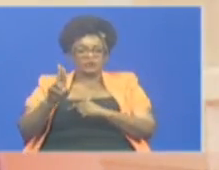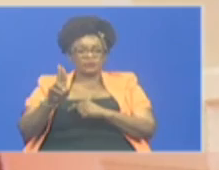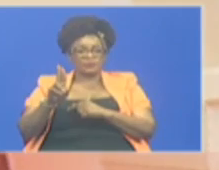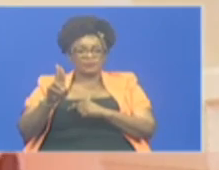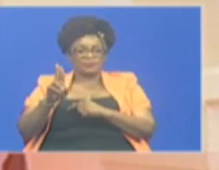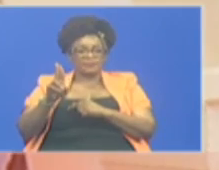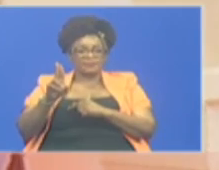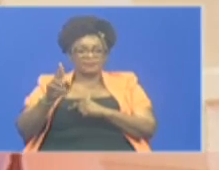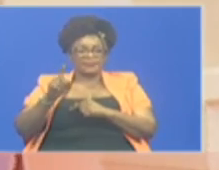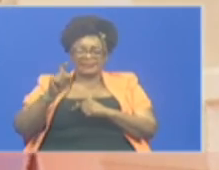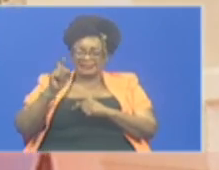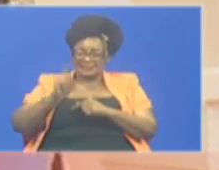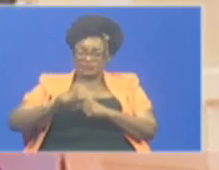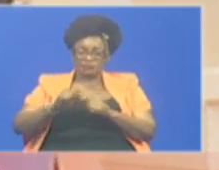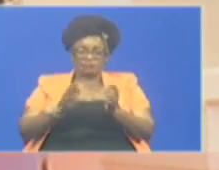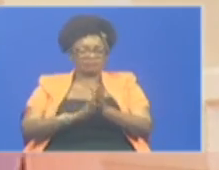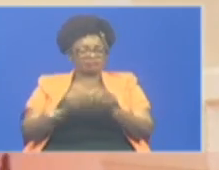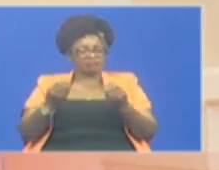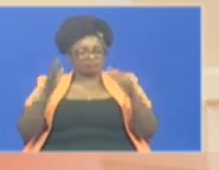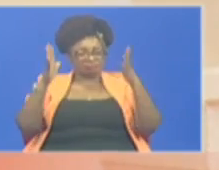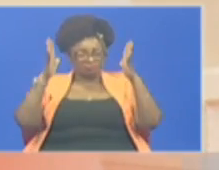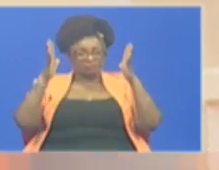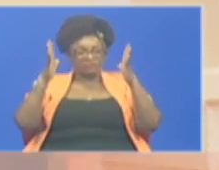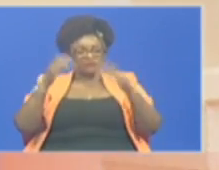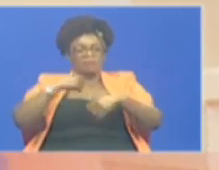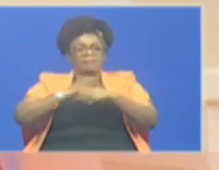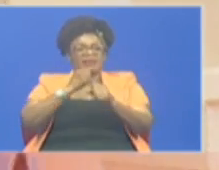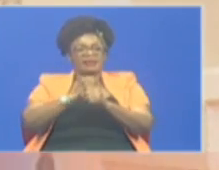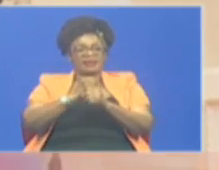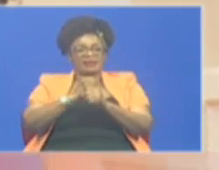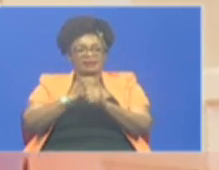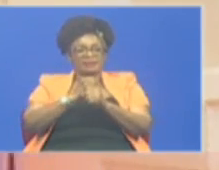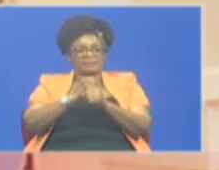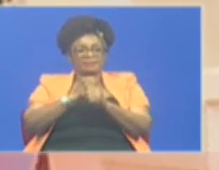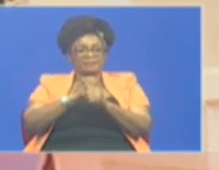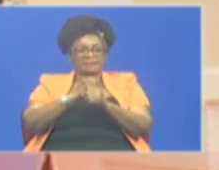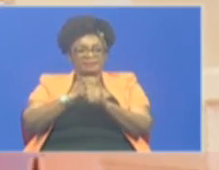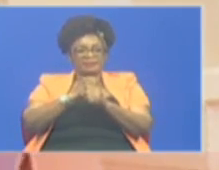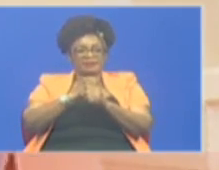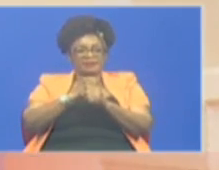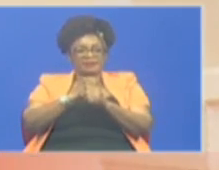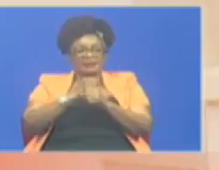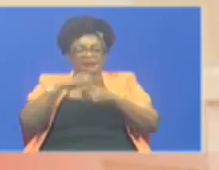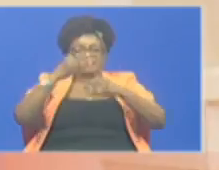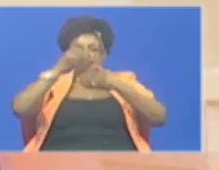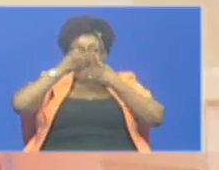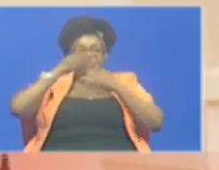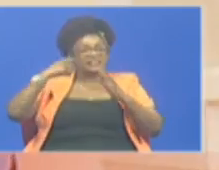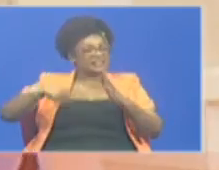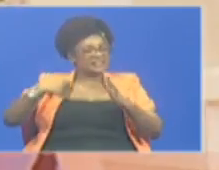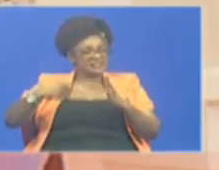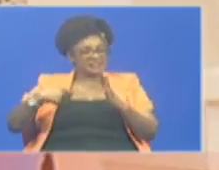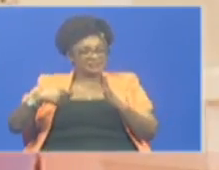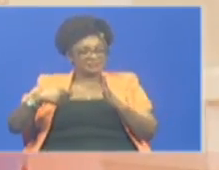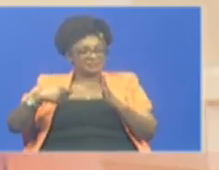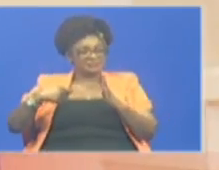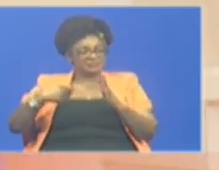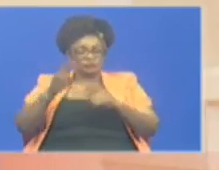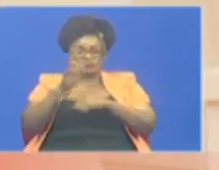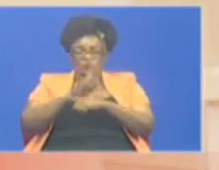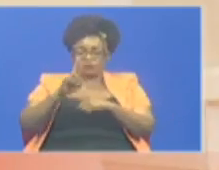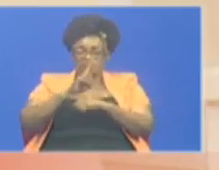need to be applauded for developing a prototype of an inexpensive ventilator for use in our